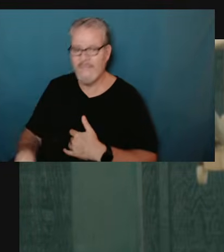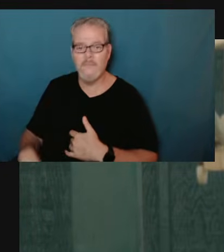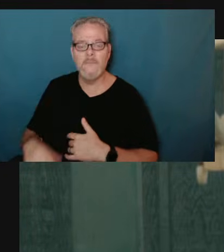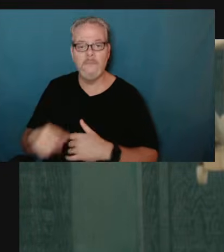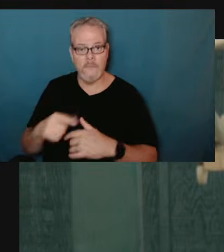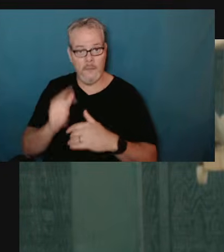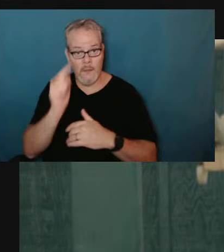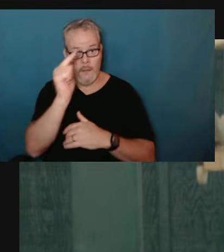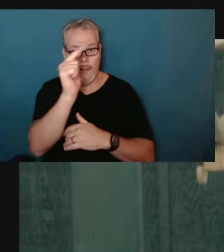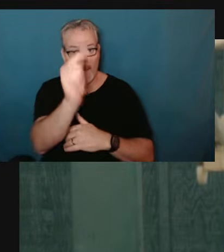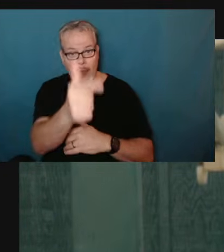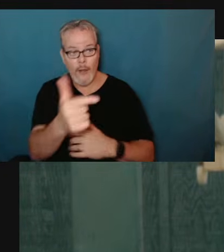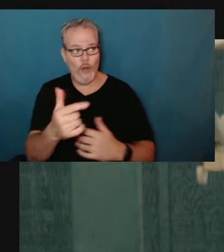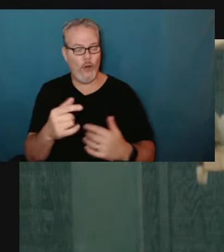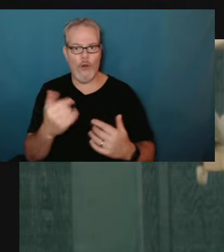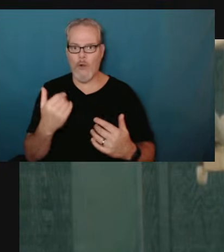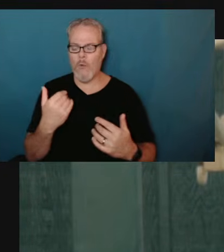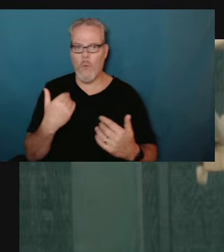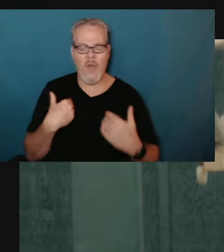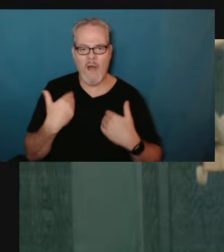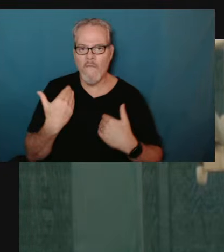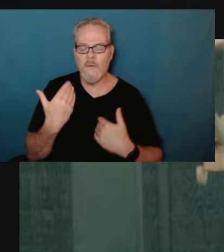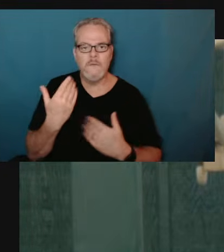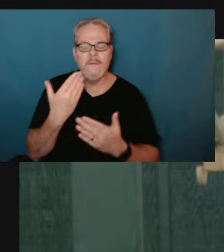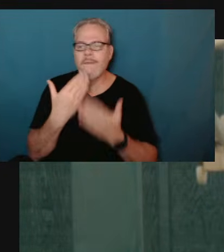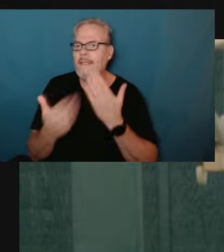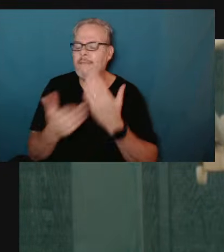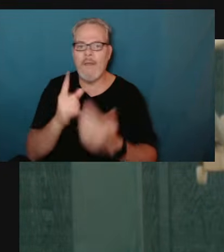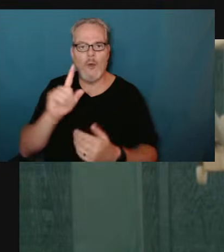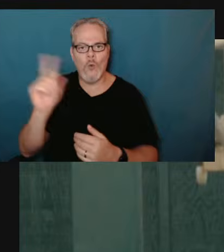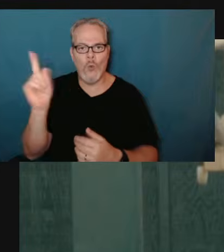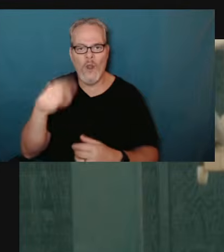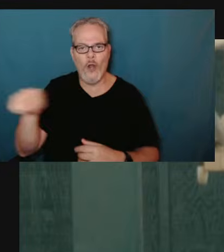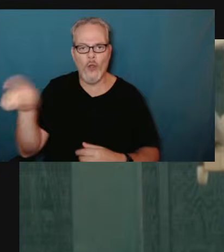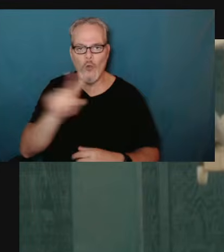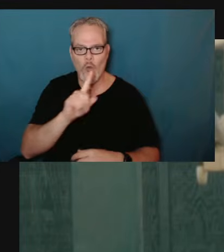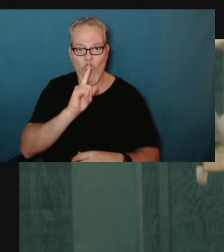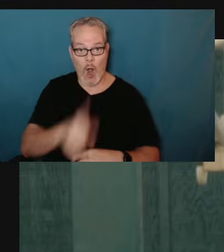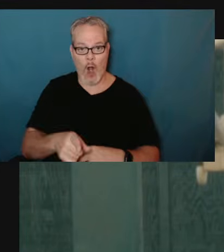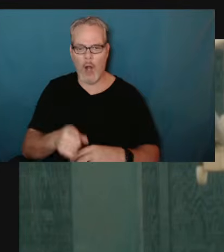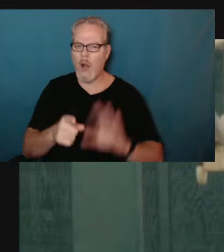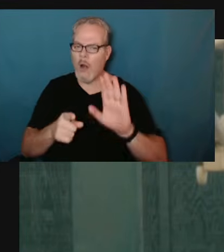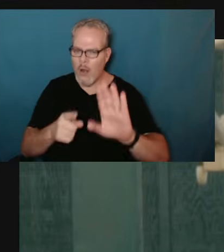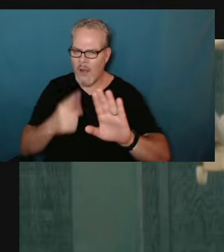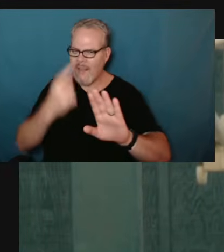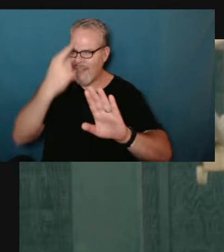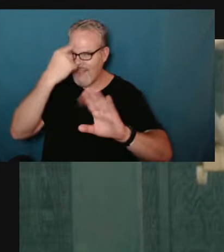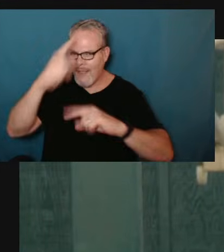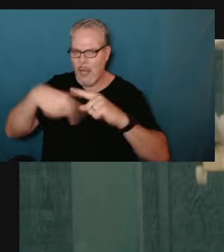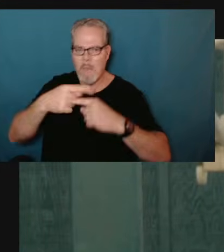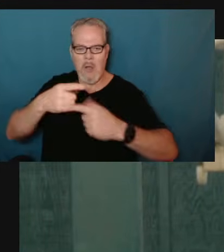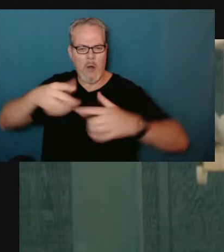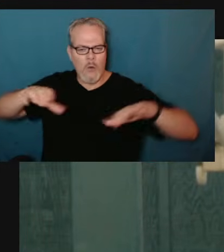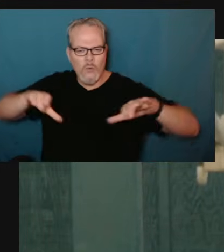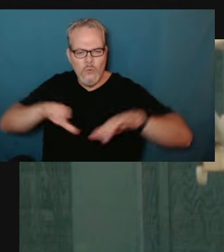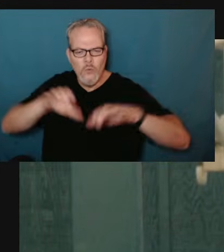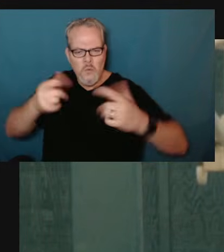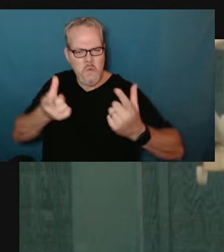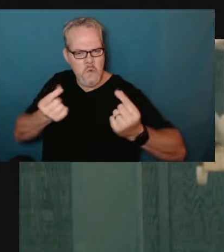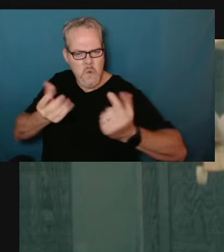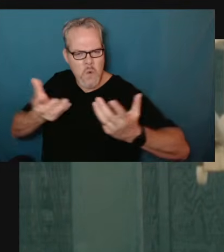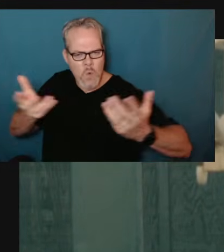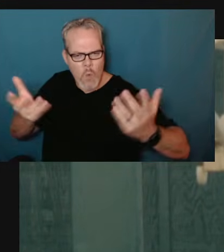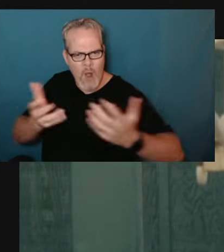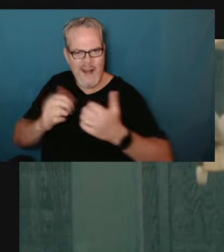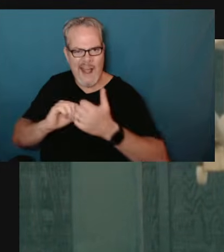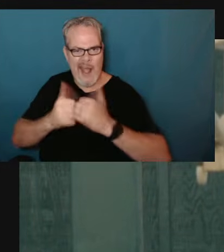when you are someplace, no matter how nice it is, be thinking about what you would do and how you would respond.